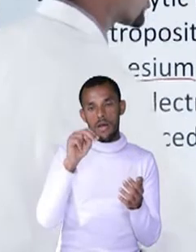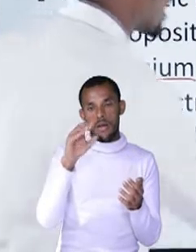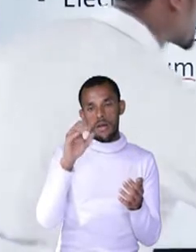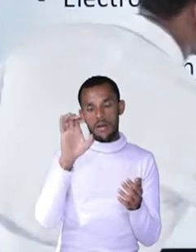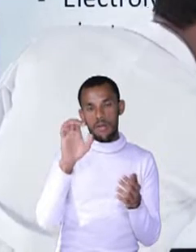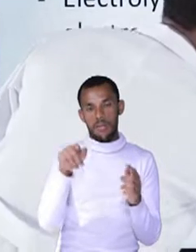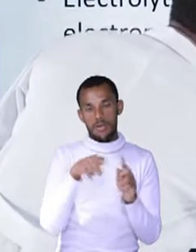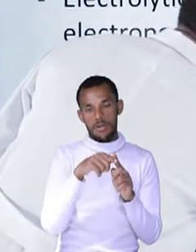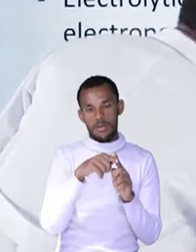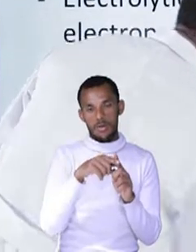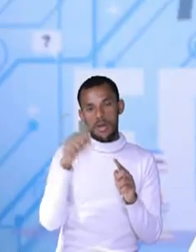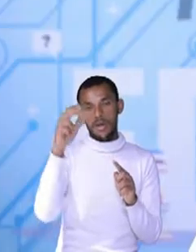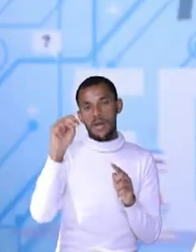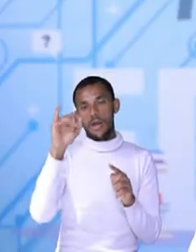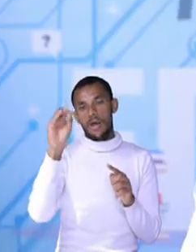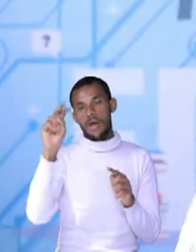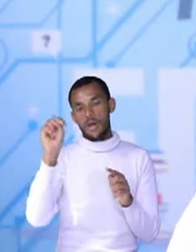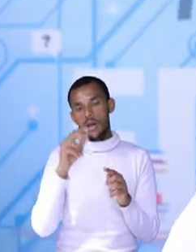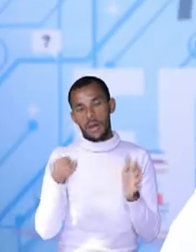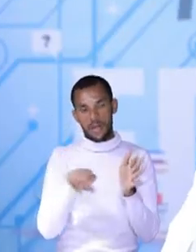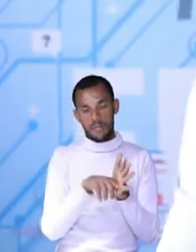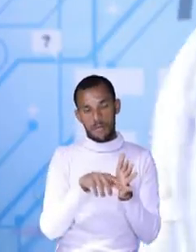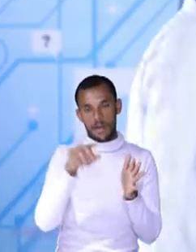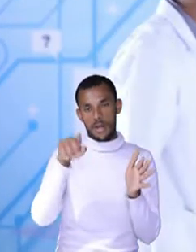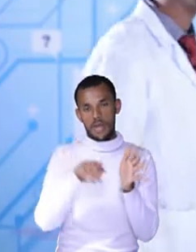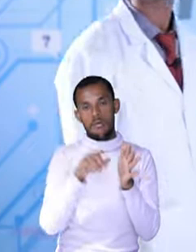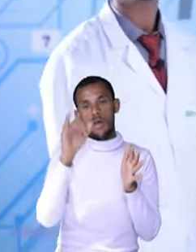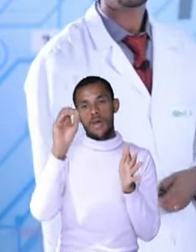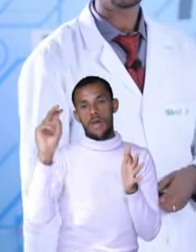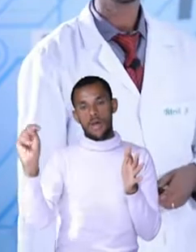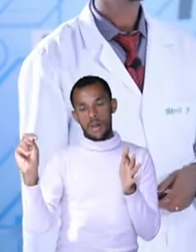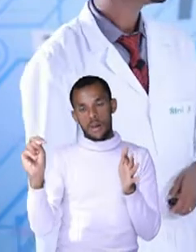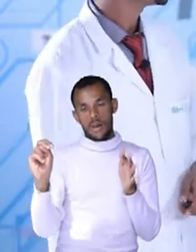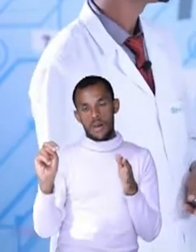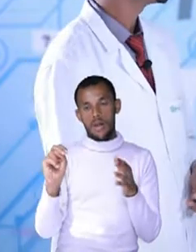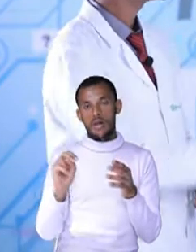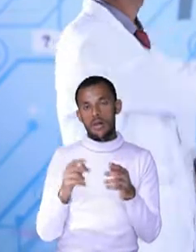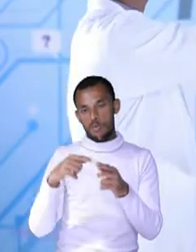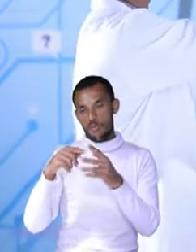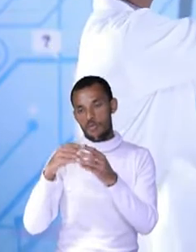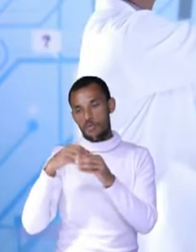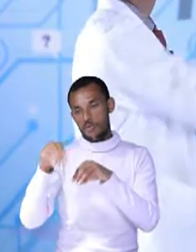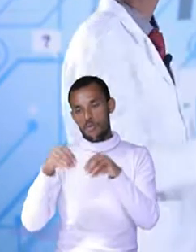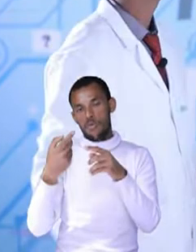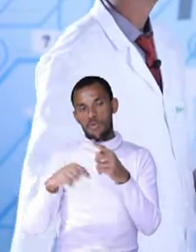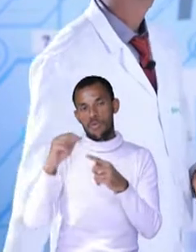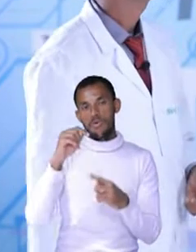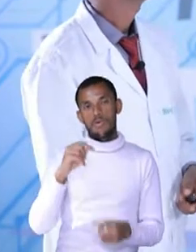positive electrode. Anion means negative ion. Negative ions are attracted to anode and easily oxidized.